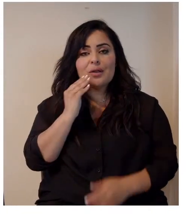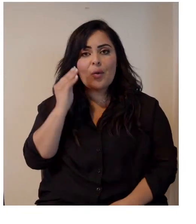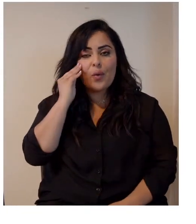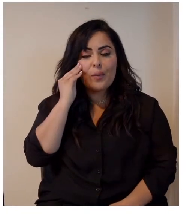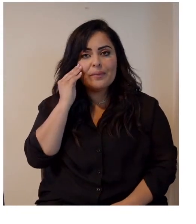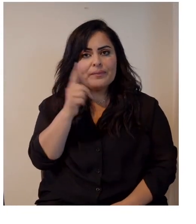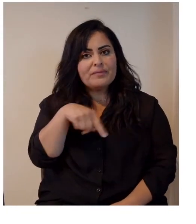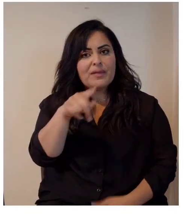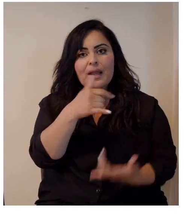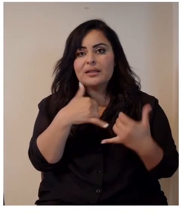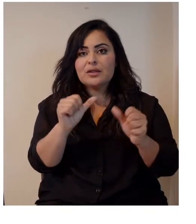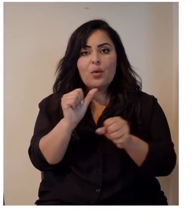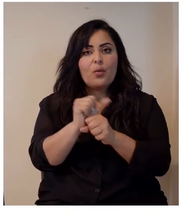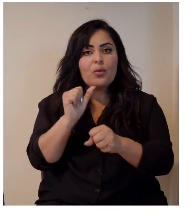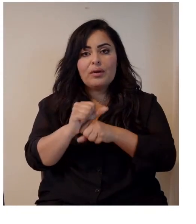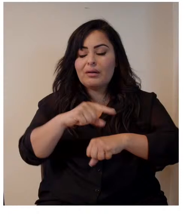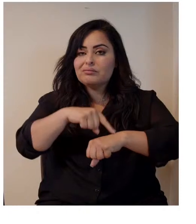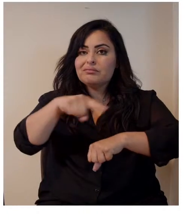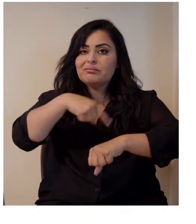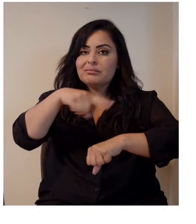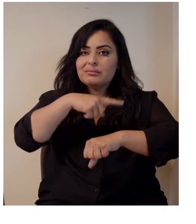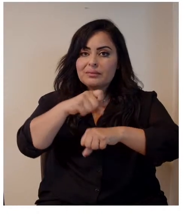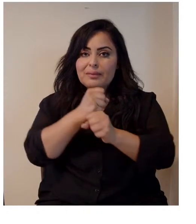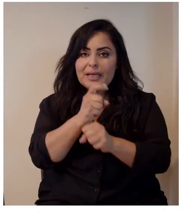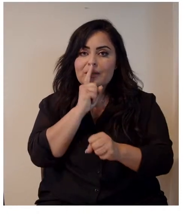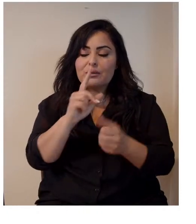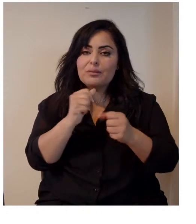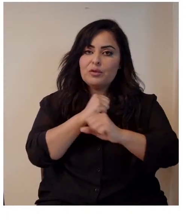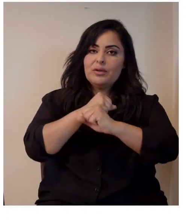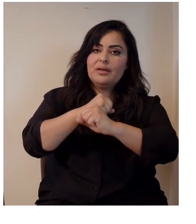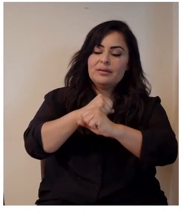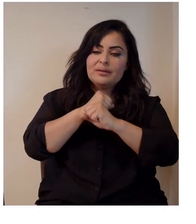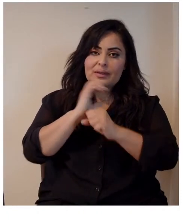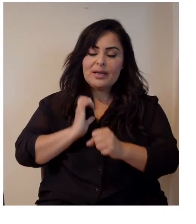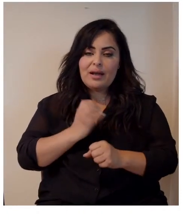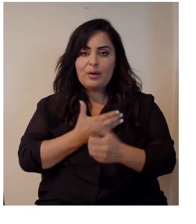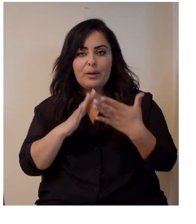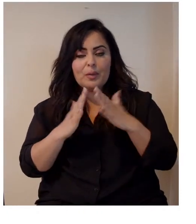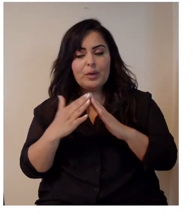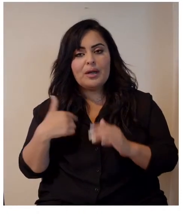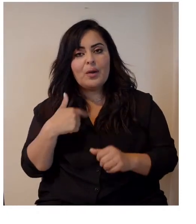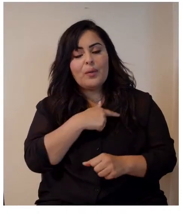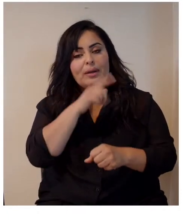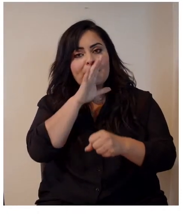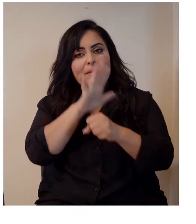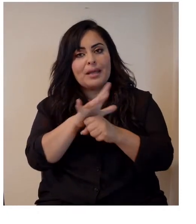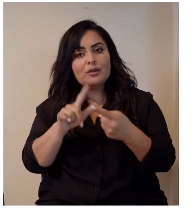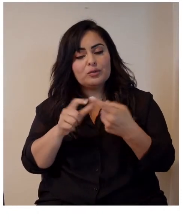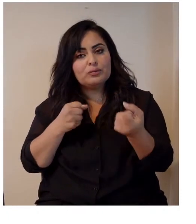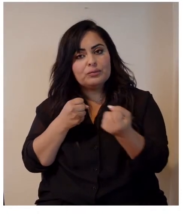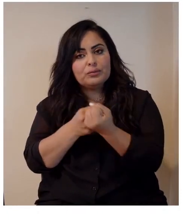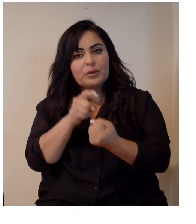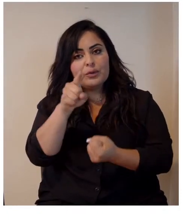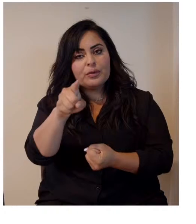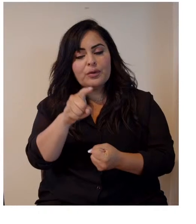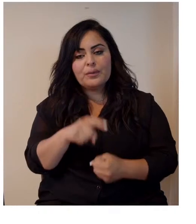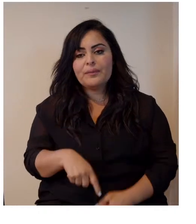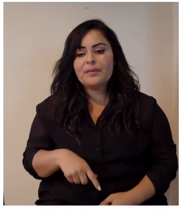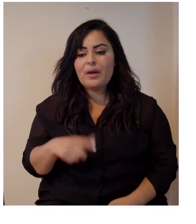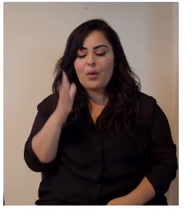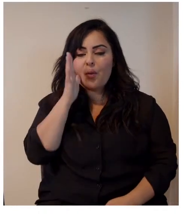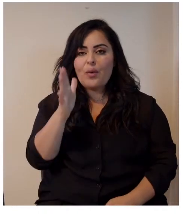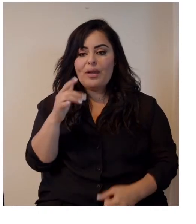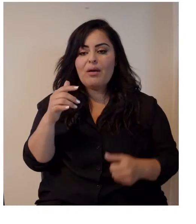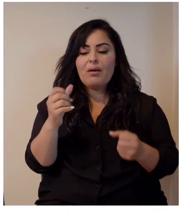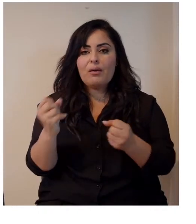employees are still working around the clock to protect our community. We are committed to be with you as we return our community